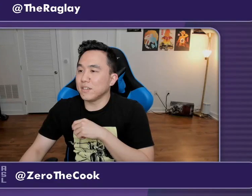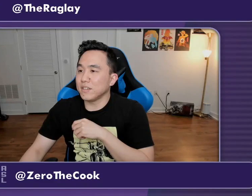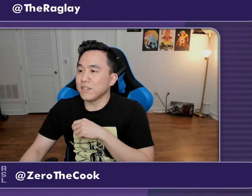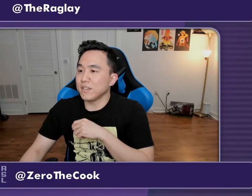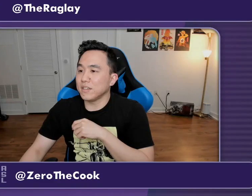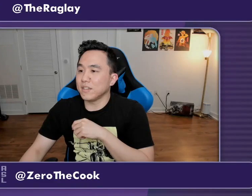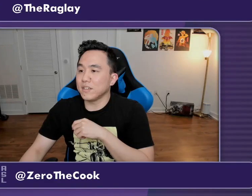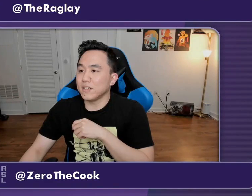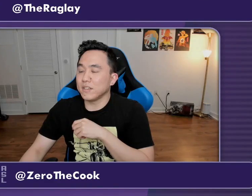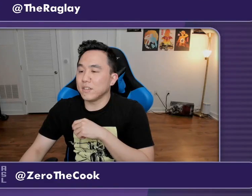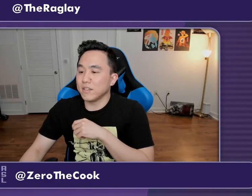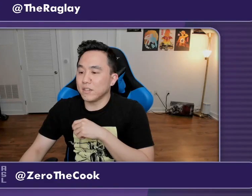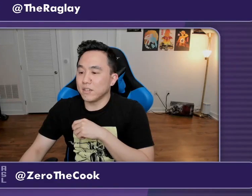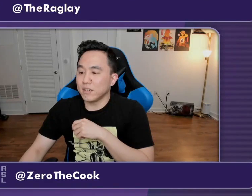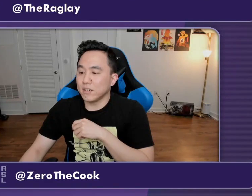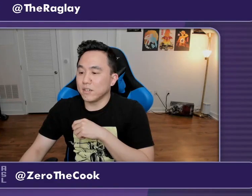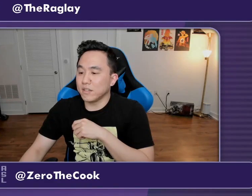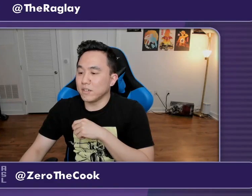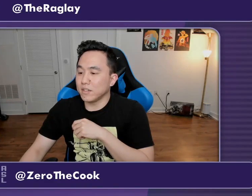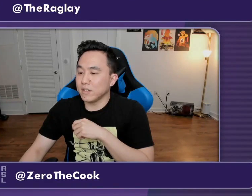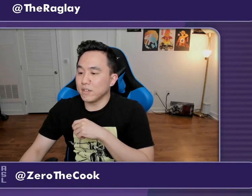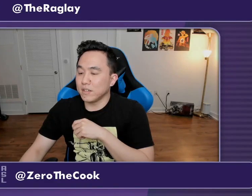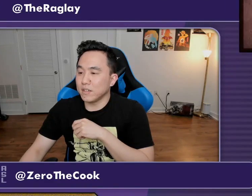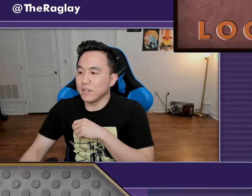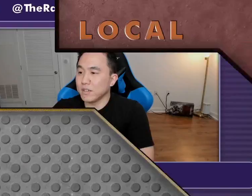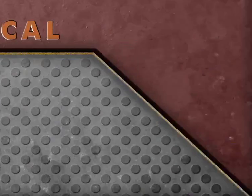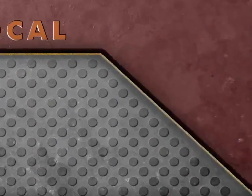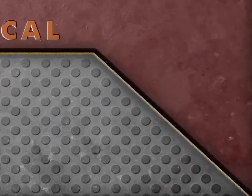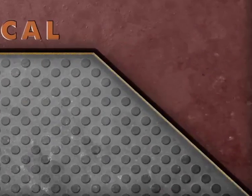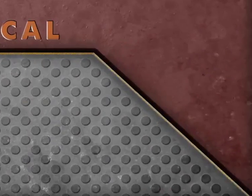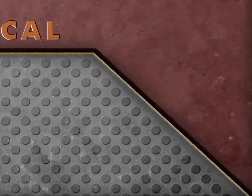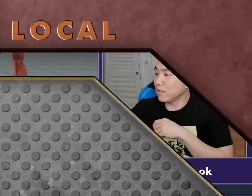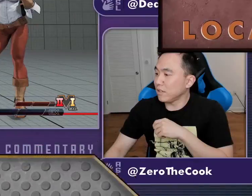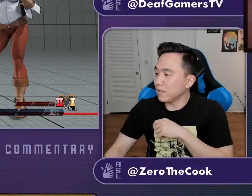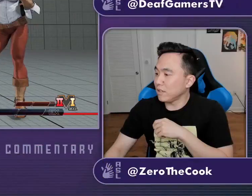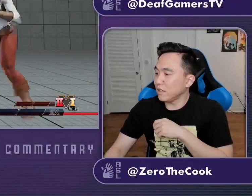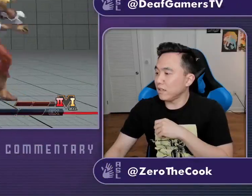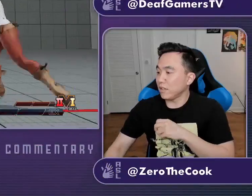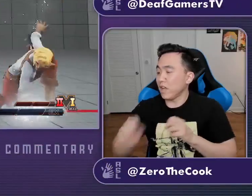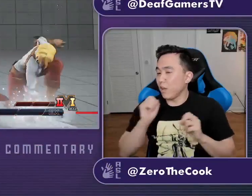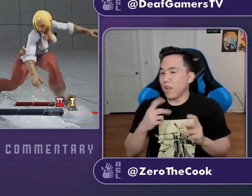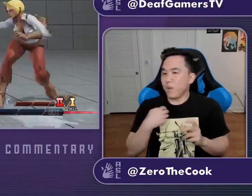Boop, boop, boop, boop, boop, boop, boop, boop. Round one. Fight.